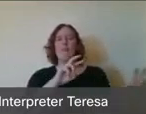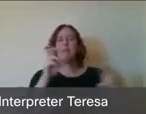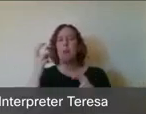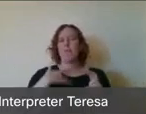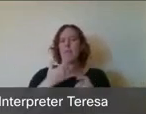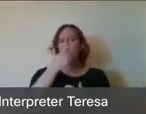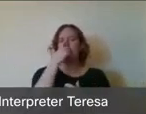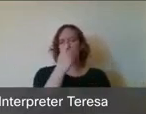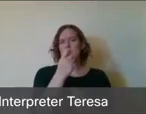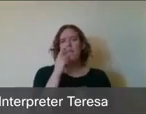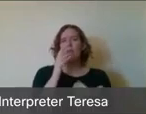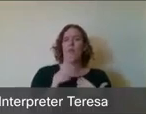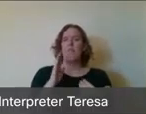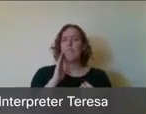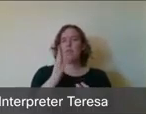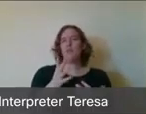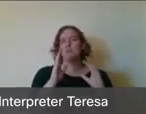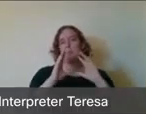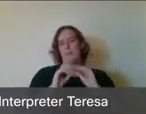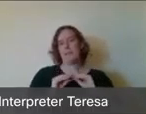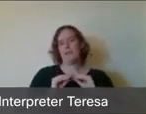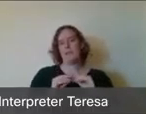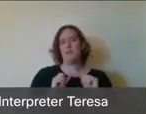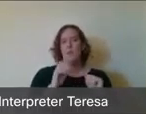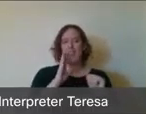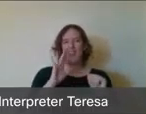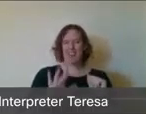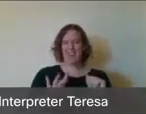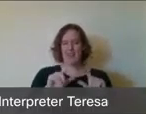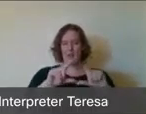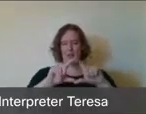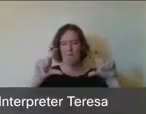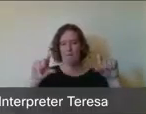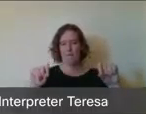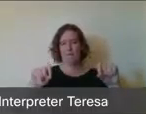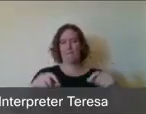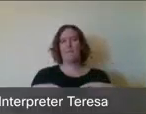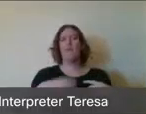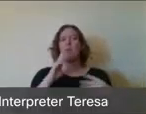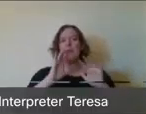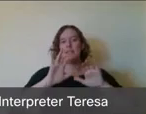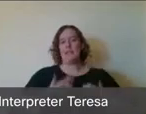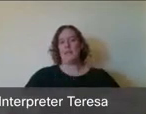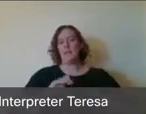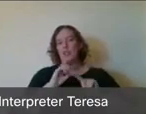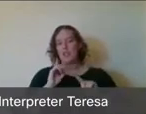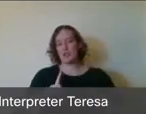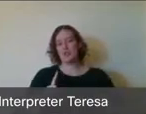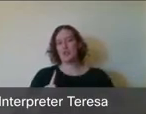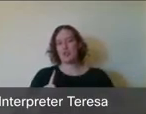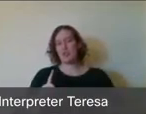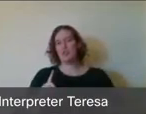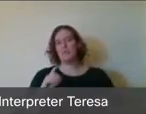you for upcoming meetings? You're going to click on the rectangle. You're going to type your answer in there.